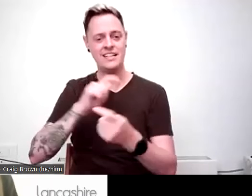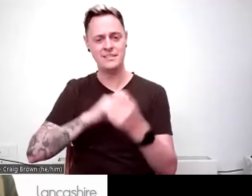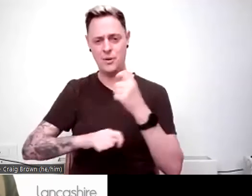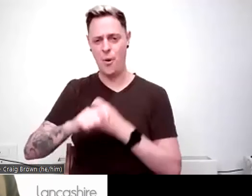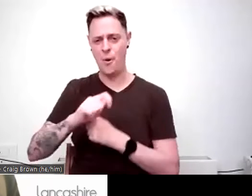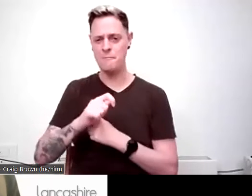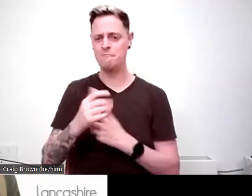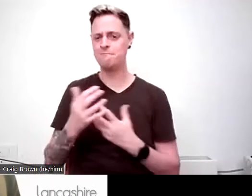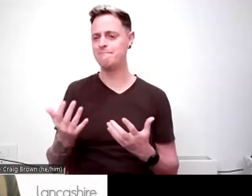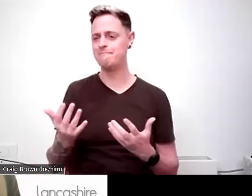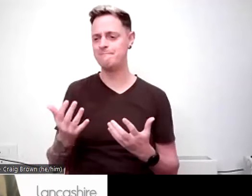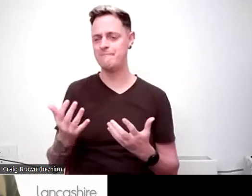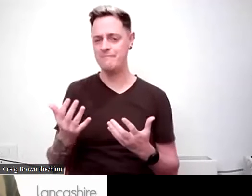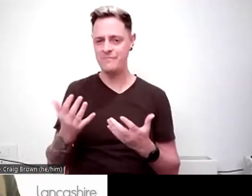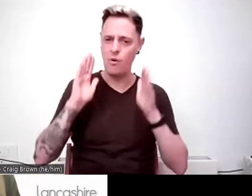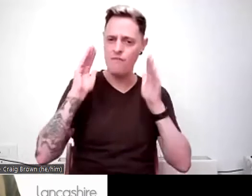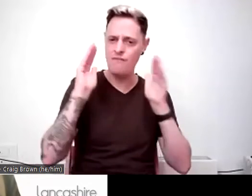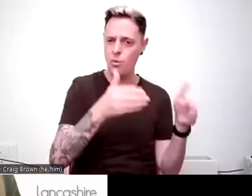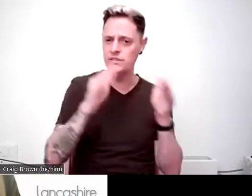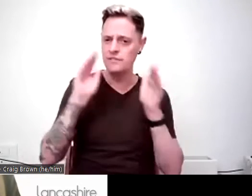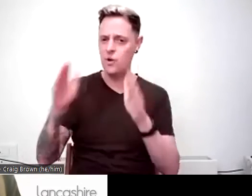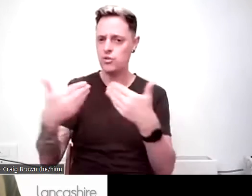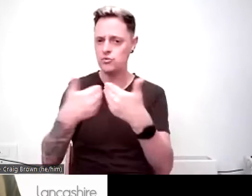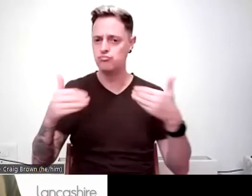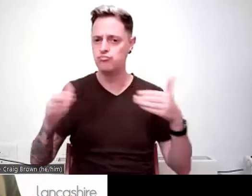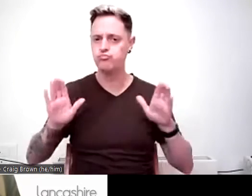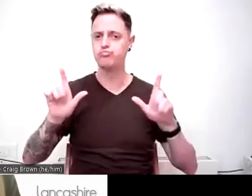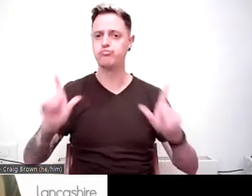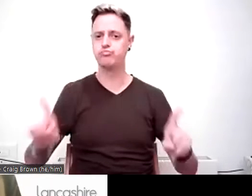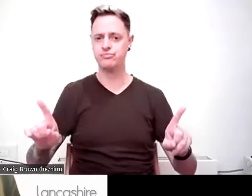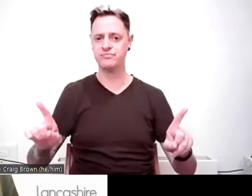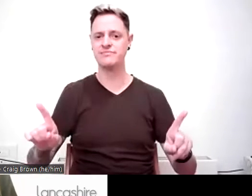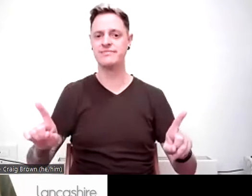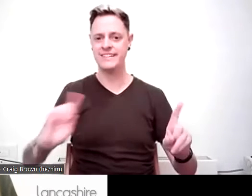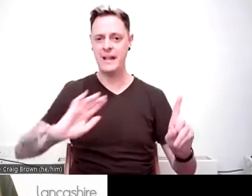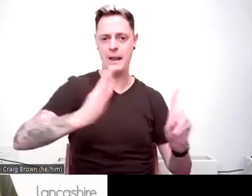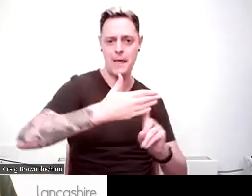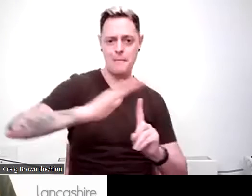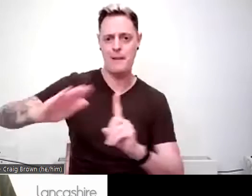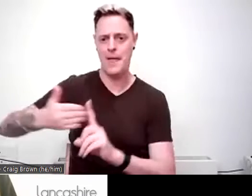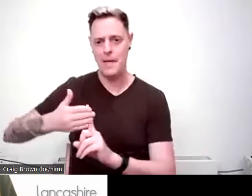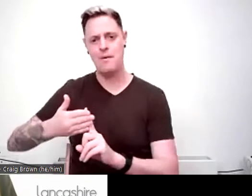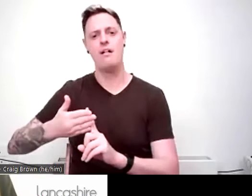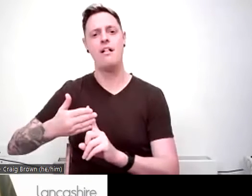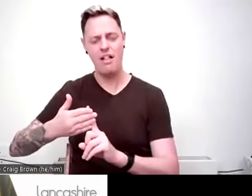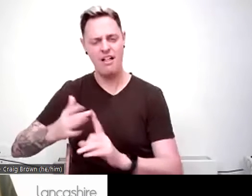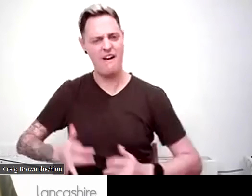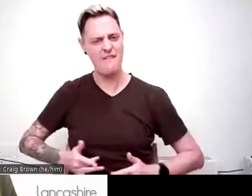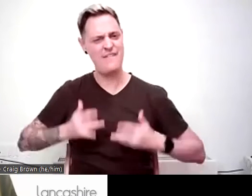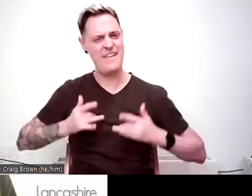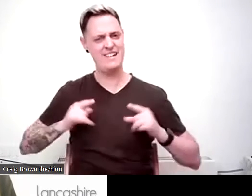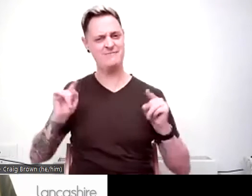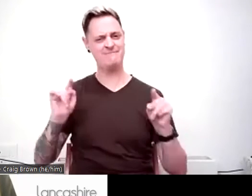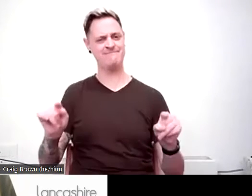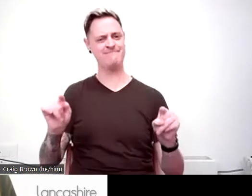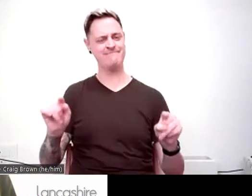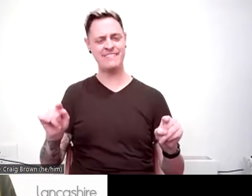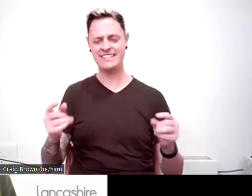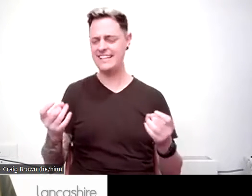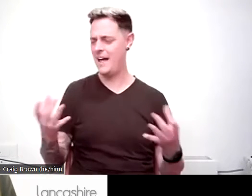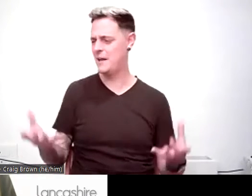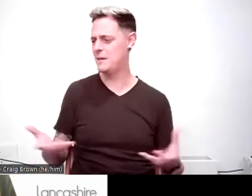becoming very kind of almost regimented, and it's kind of reminding me of